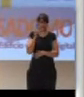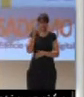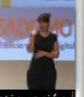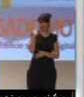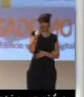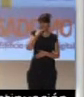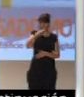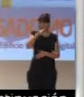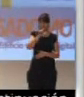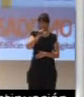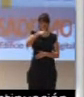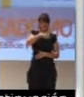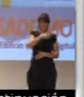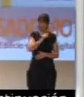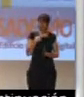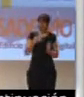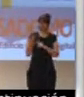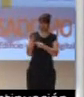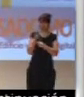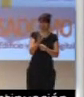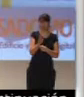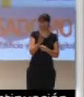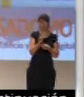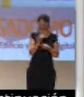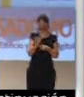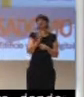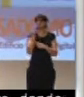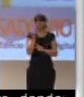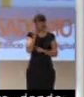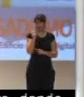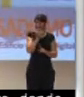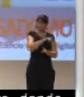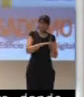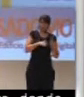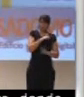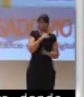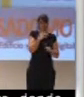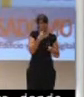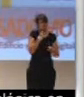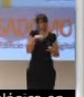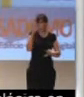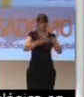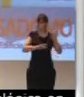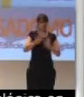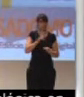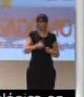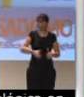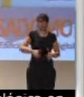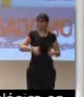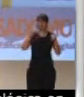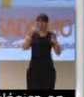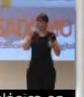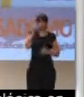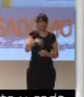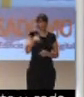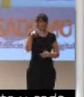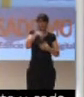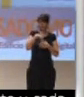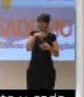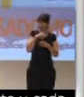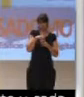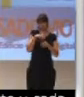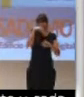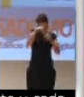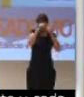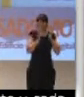just like the cartoon that Blanca said, where we can see a large technological complexity around the users,